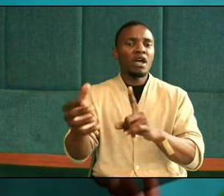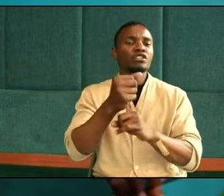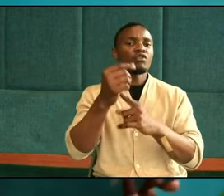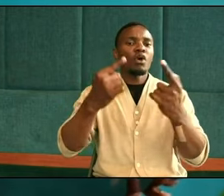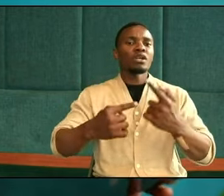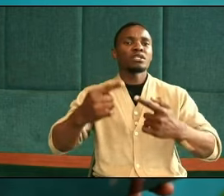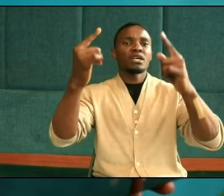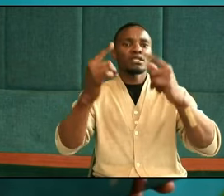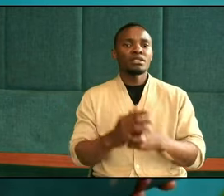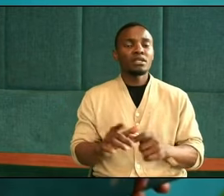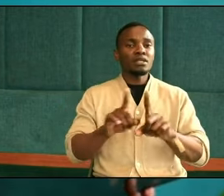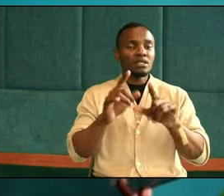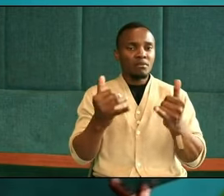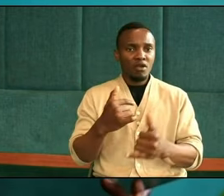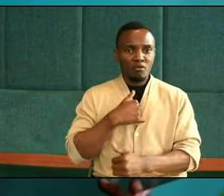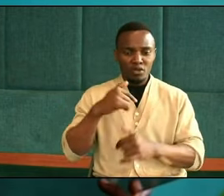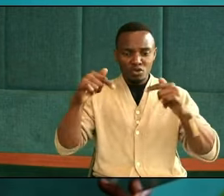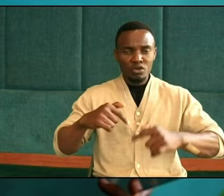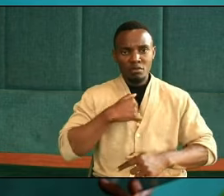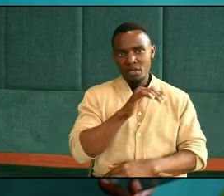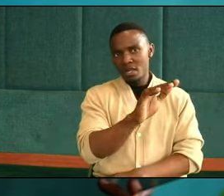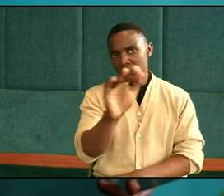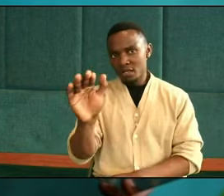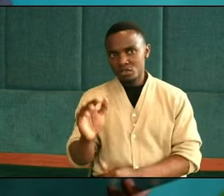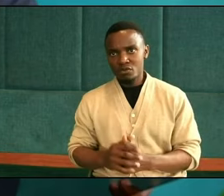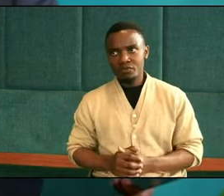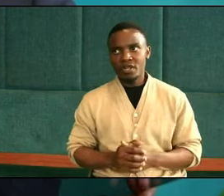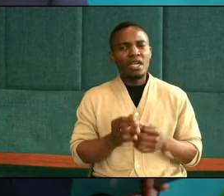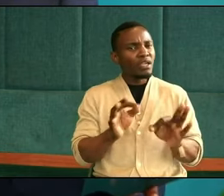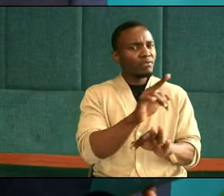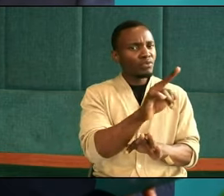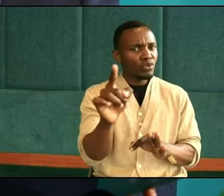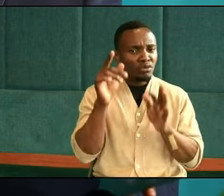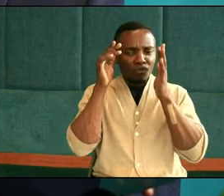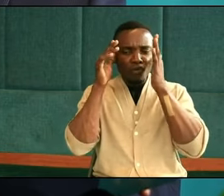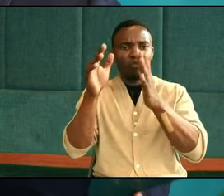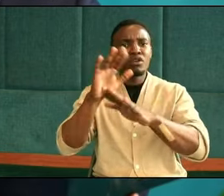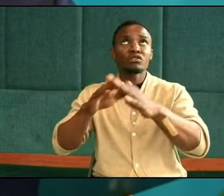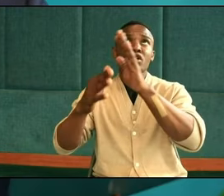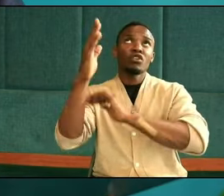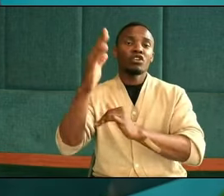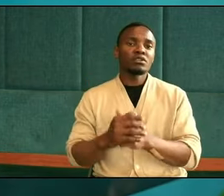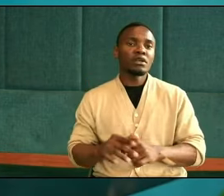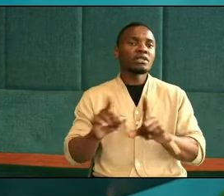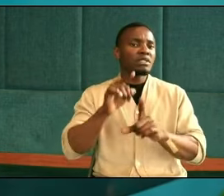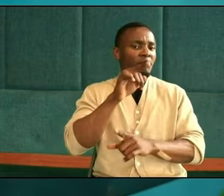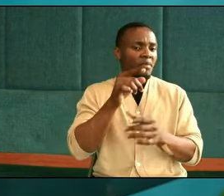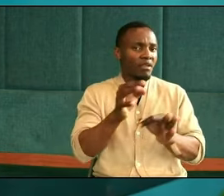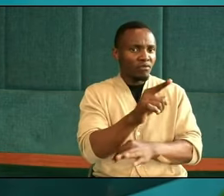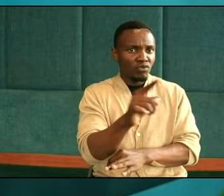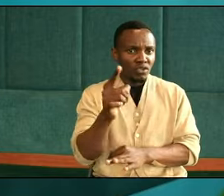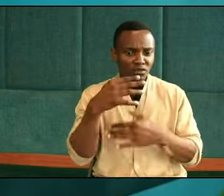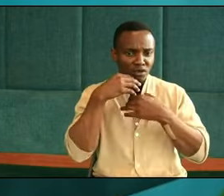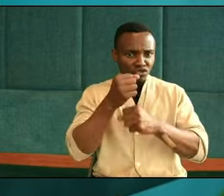to challenge you today that if you so commit yourself to God, that if you so entrust yourself